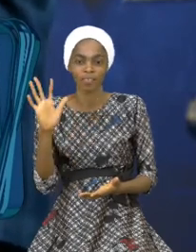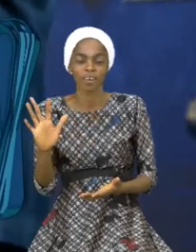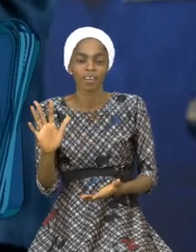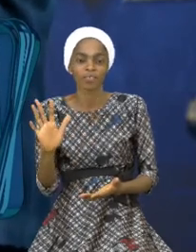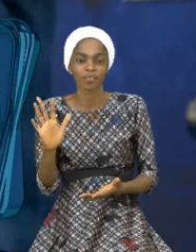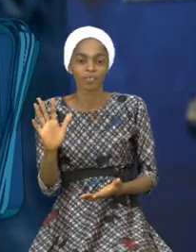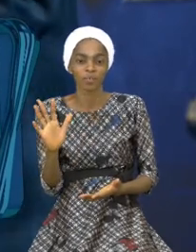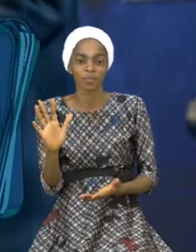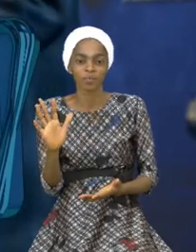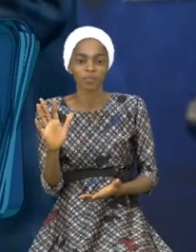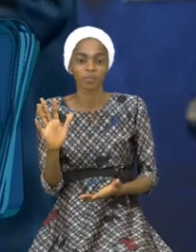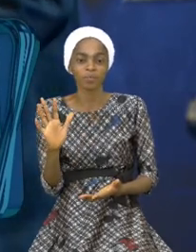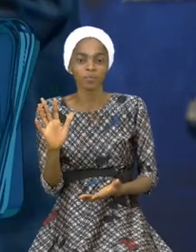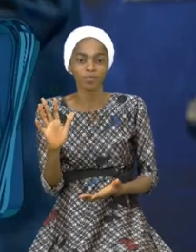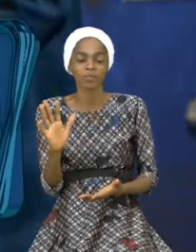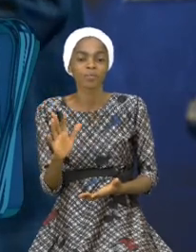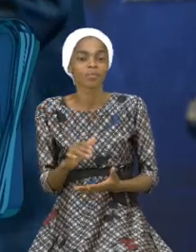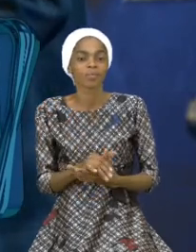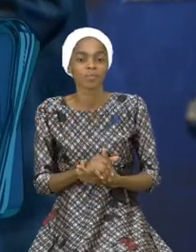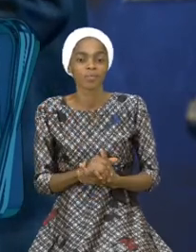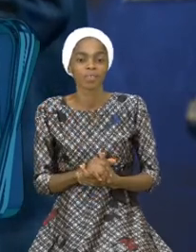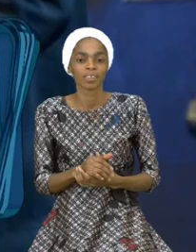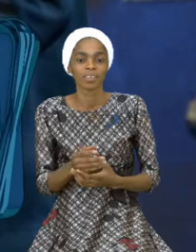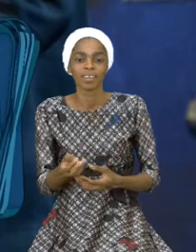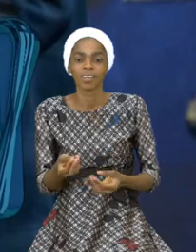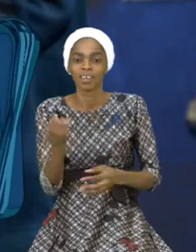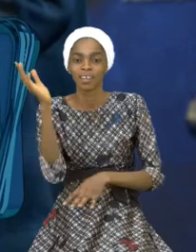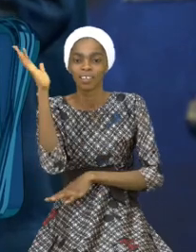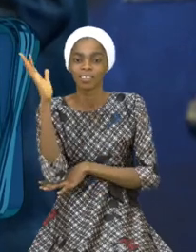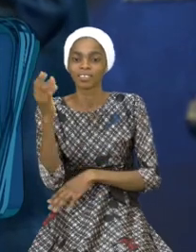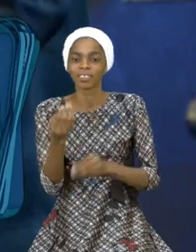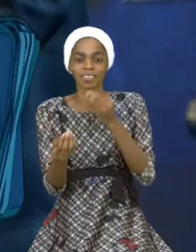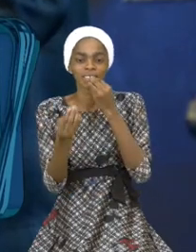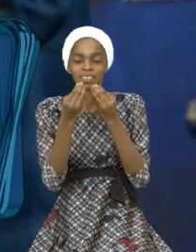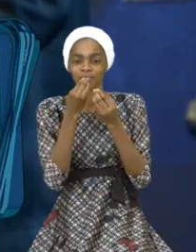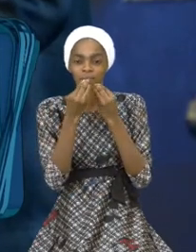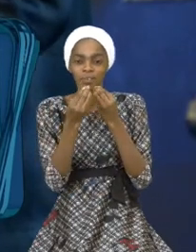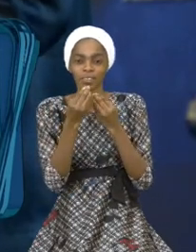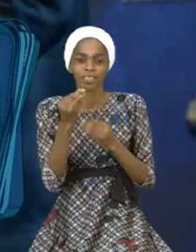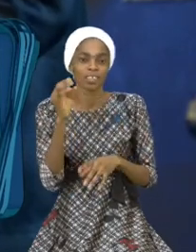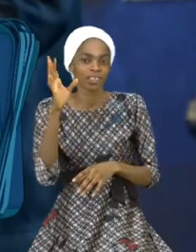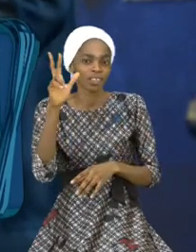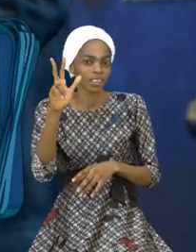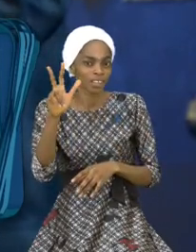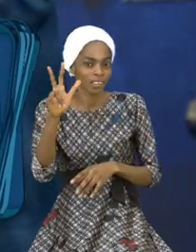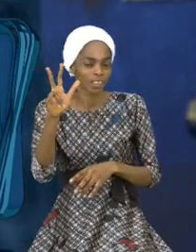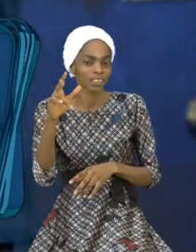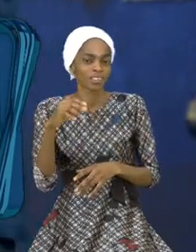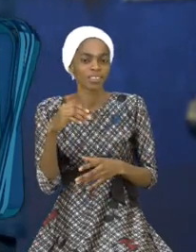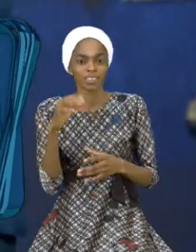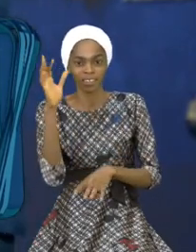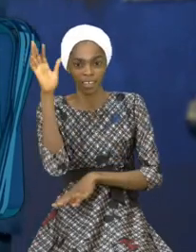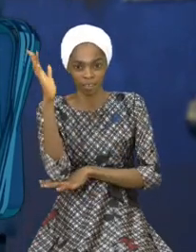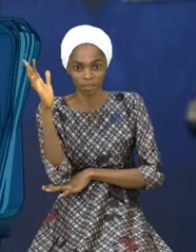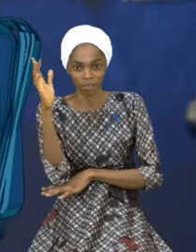Lunch hour with Jesus, 3 p.m. right inside the compound here